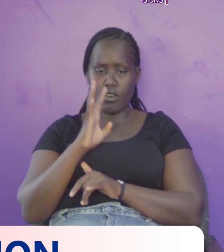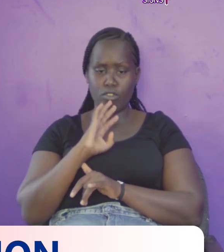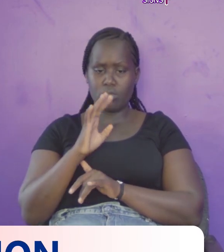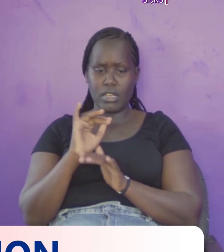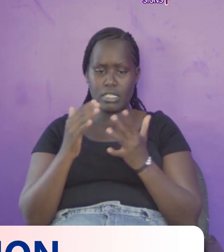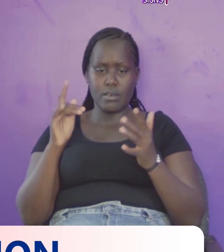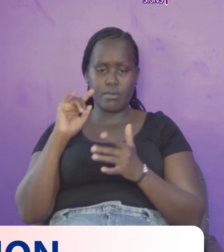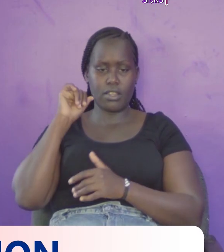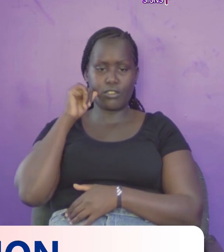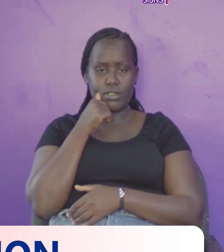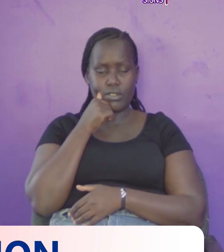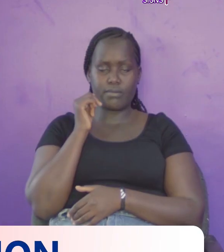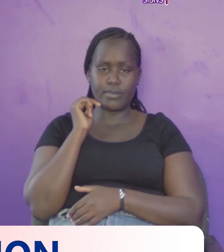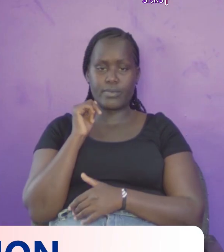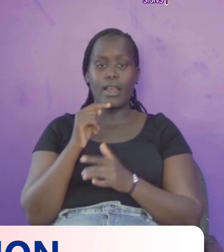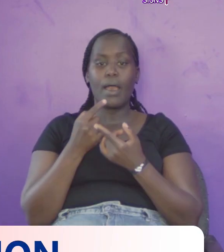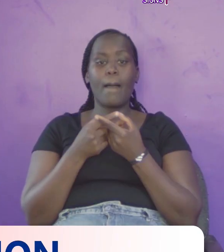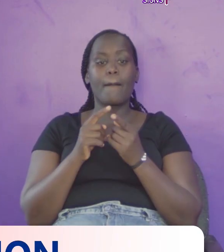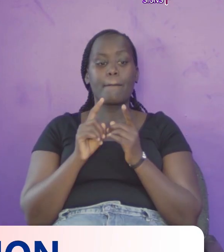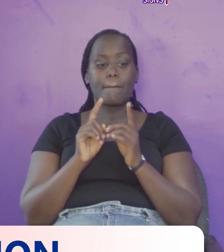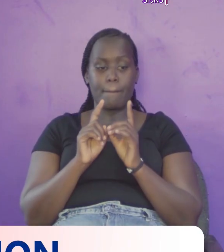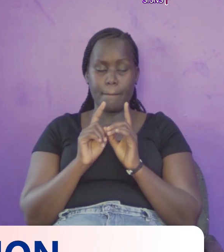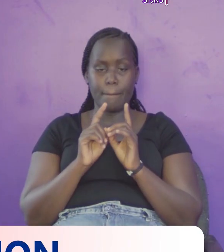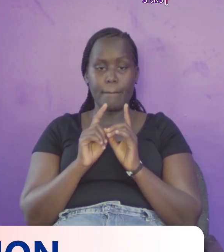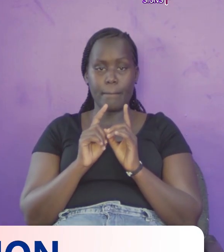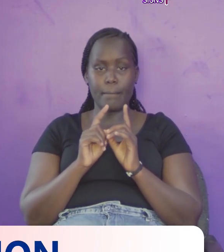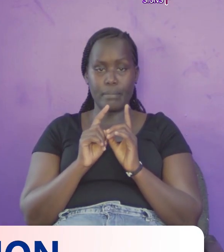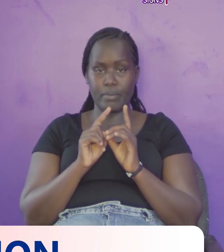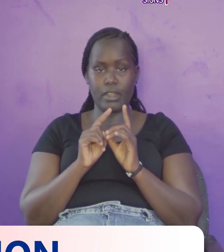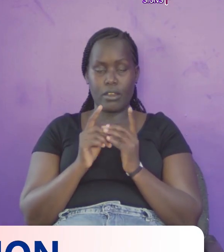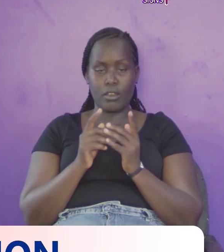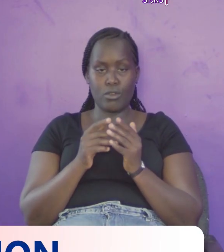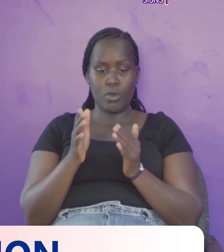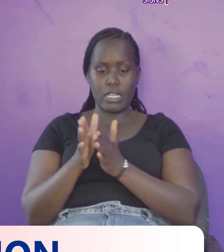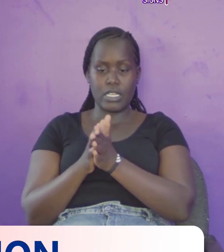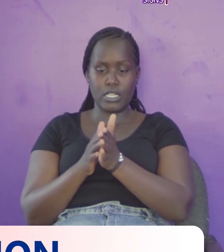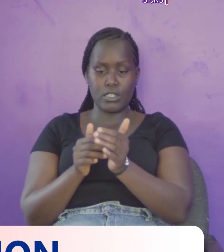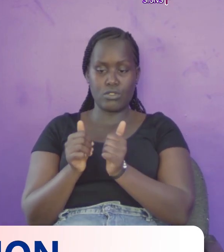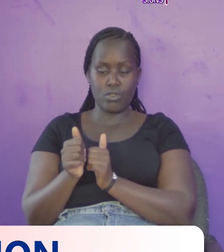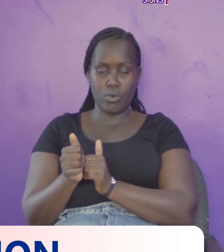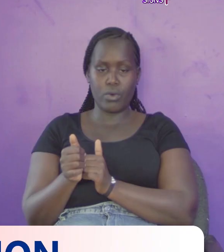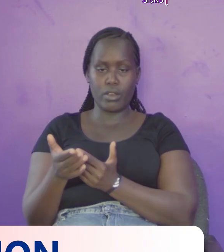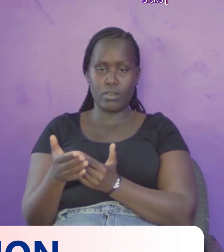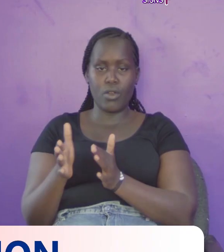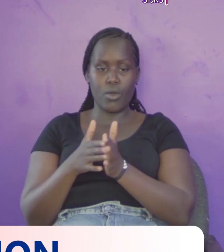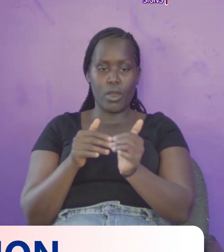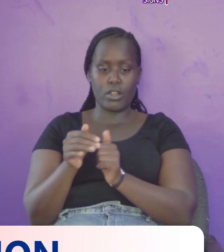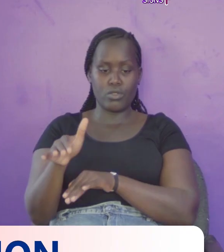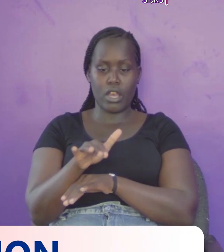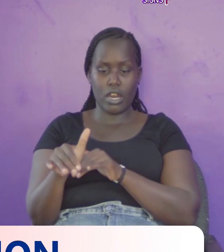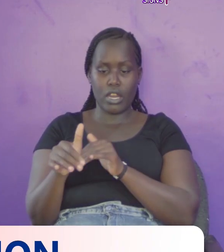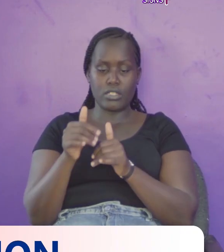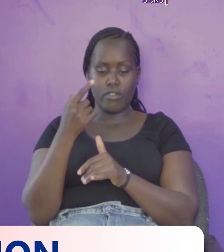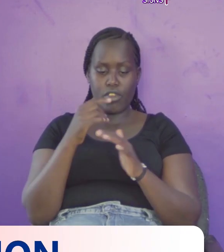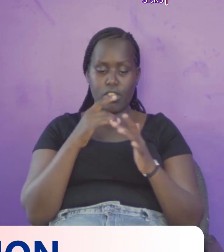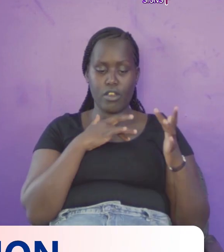sweet. Kumbe, ndio unakata, you know, ile you are really stabbing areas that are of concern to the